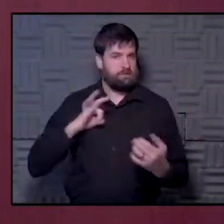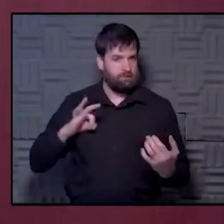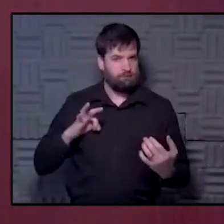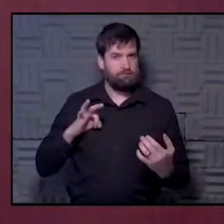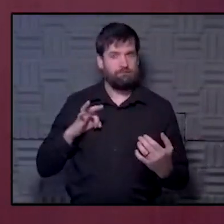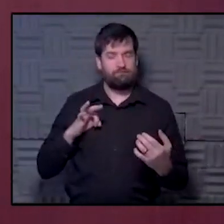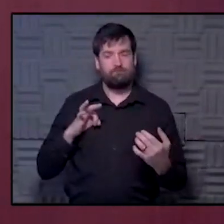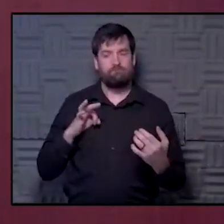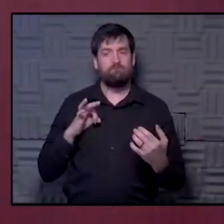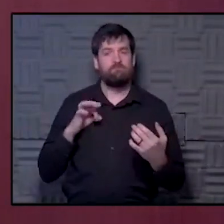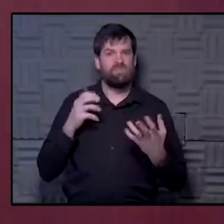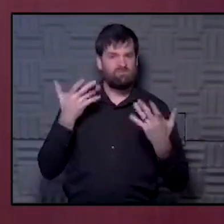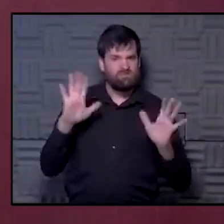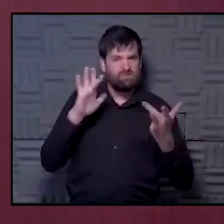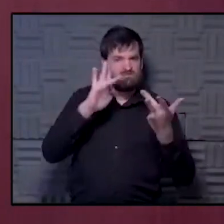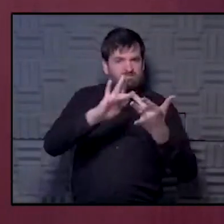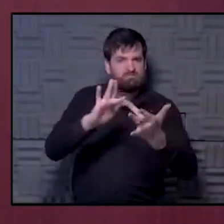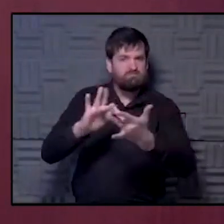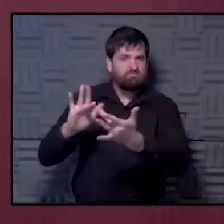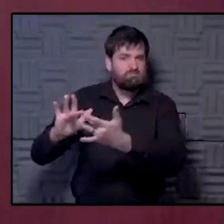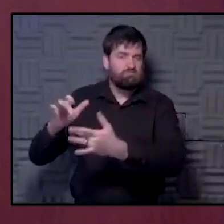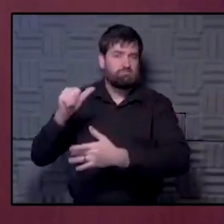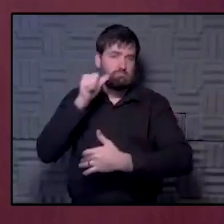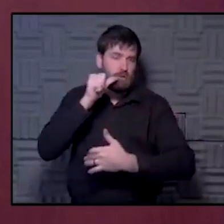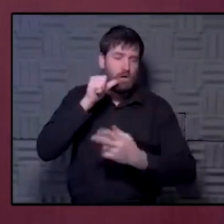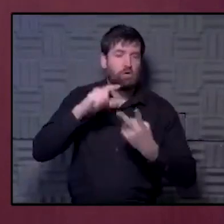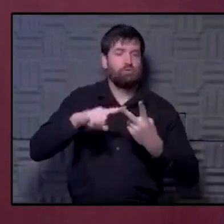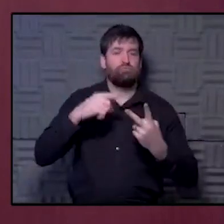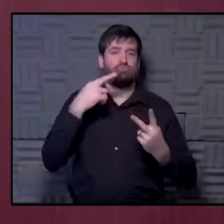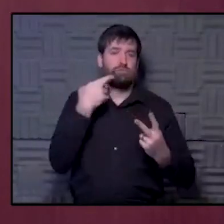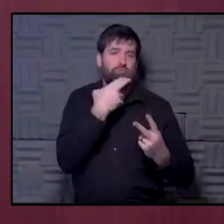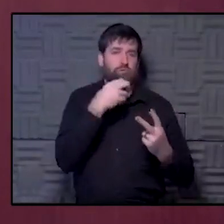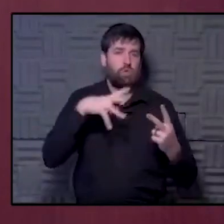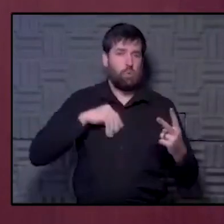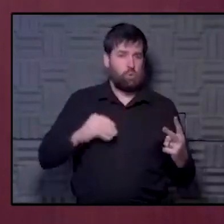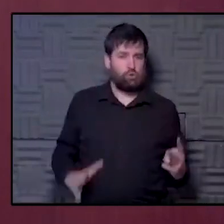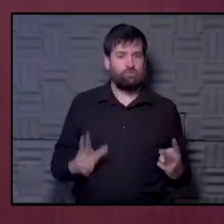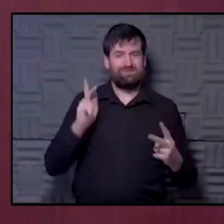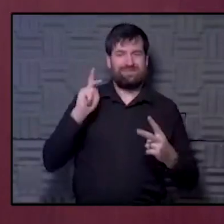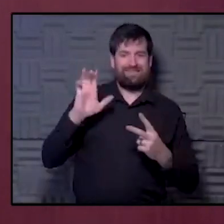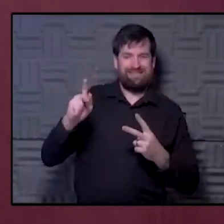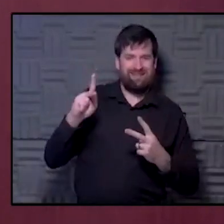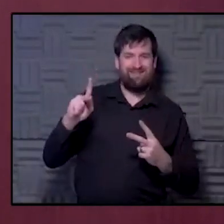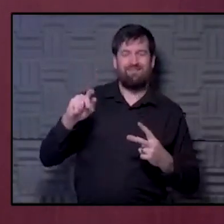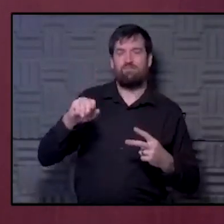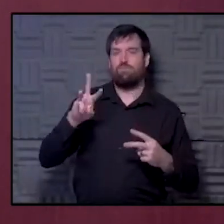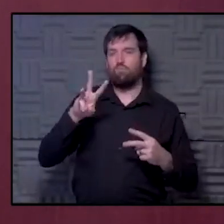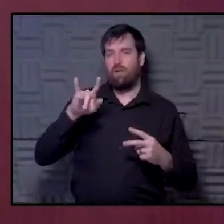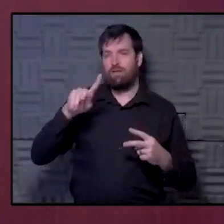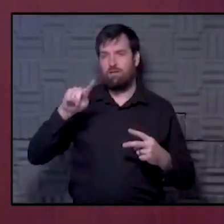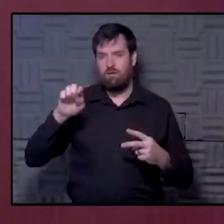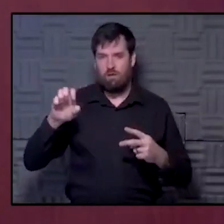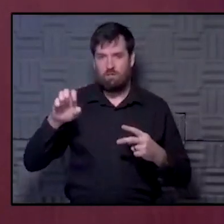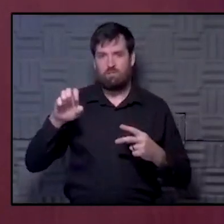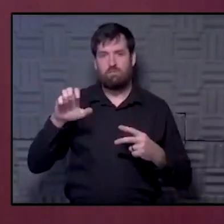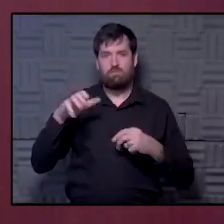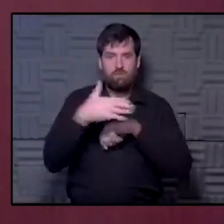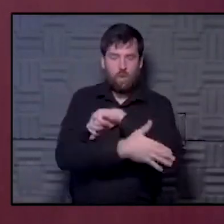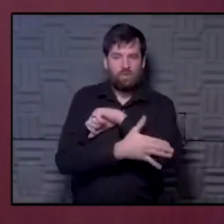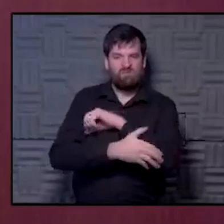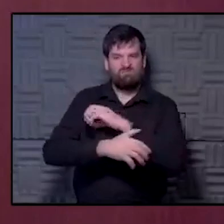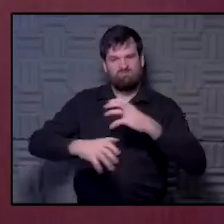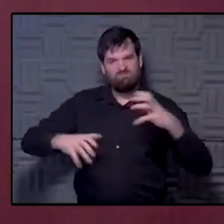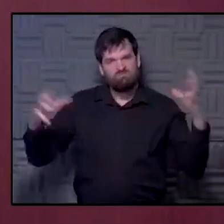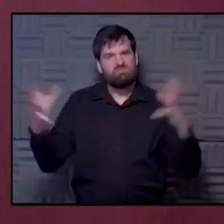and we reached out to the bar and restaurant owners in Wyandotte County, Kansas City, Kansas, and we gathered them together in a very